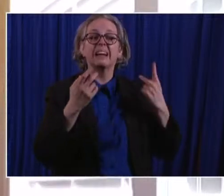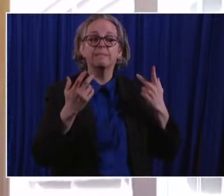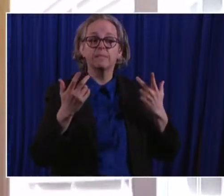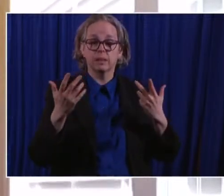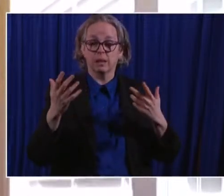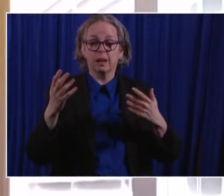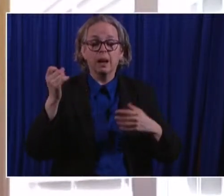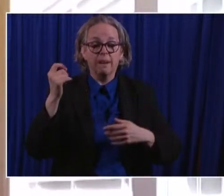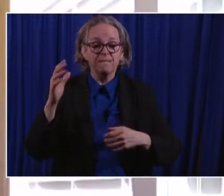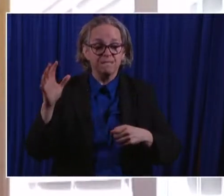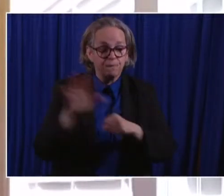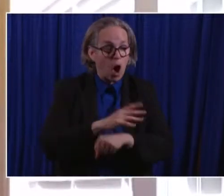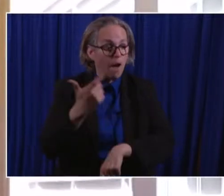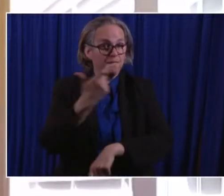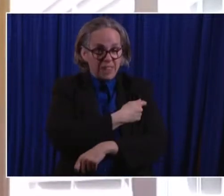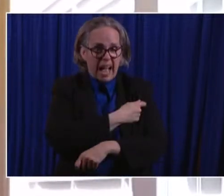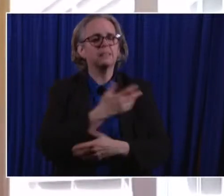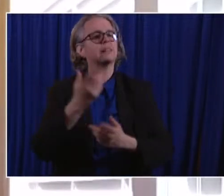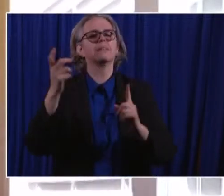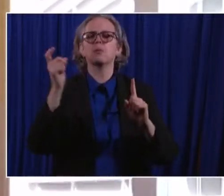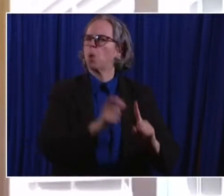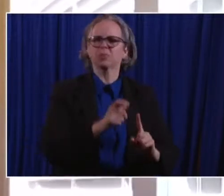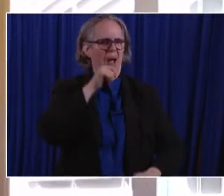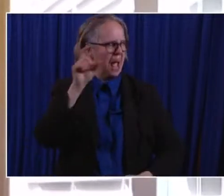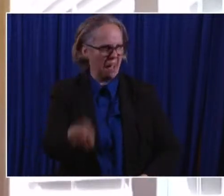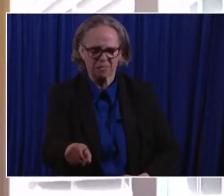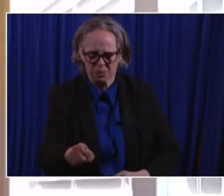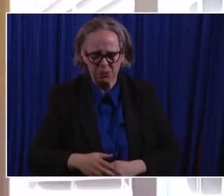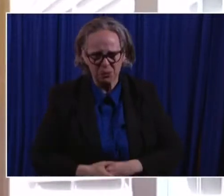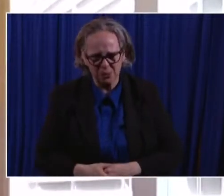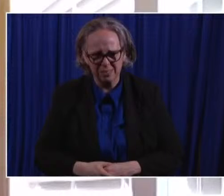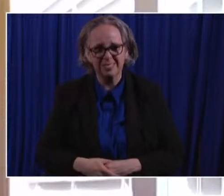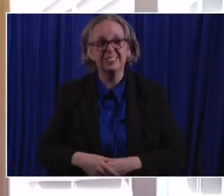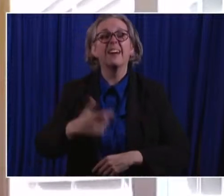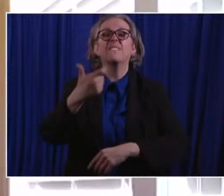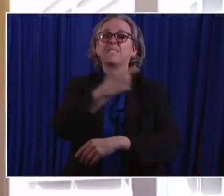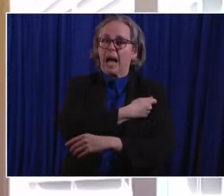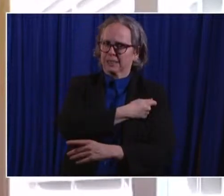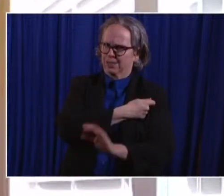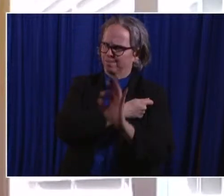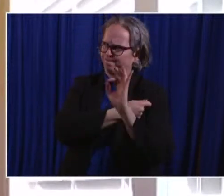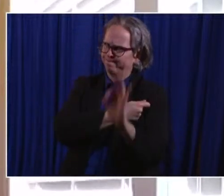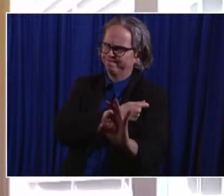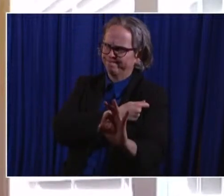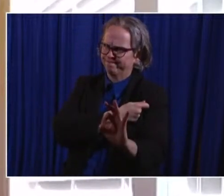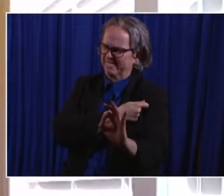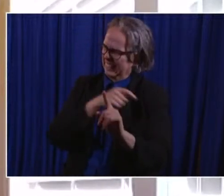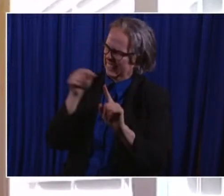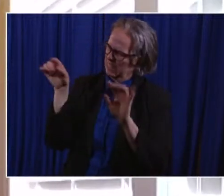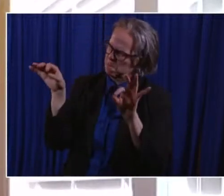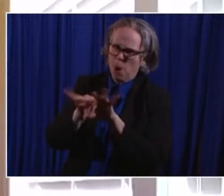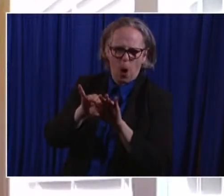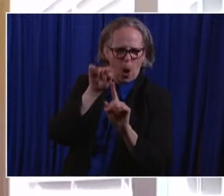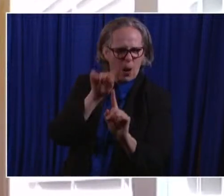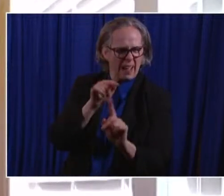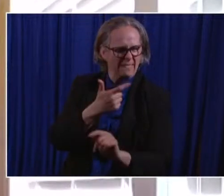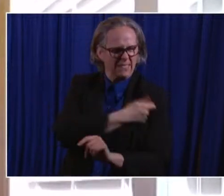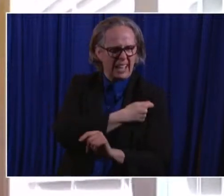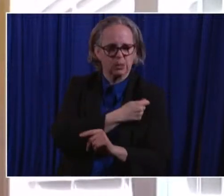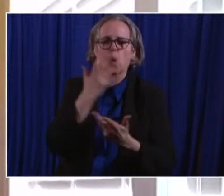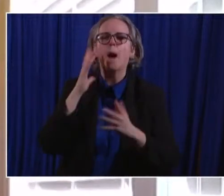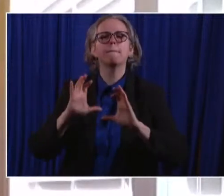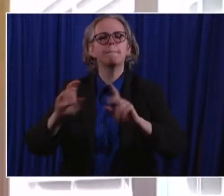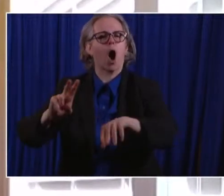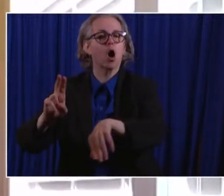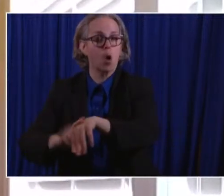So being vaccinated is truly the key to getting our lives back from a virus that continues to find new